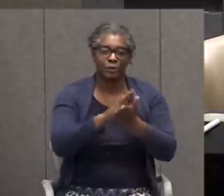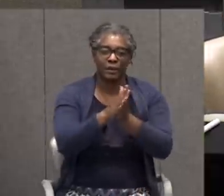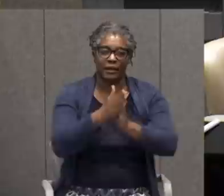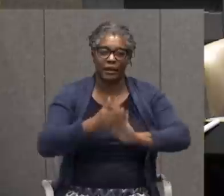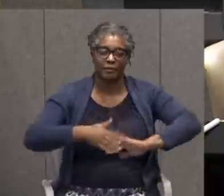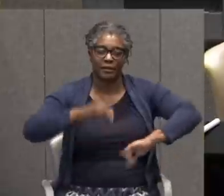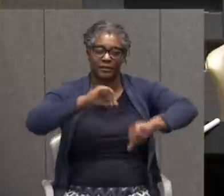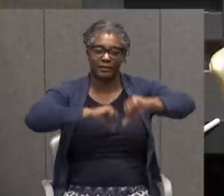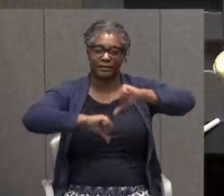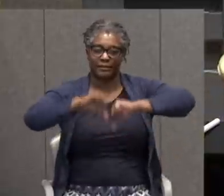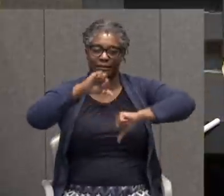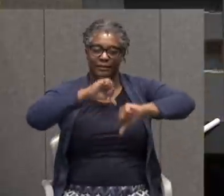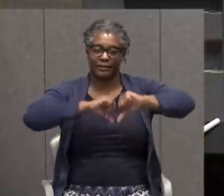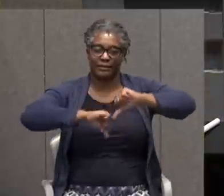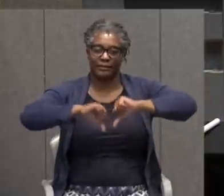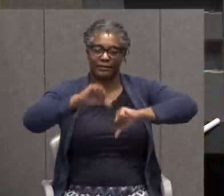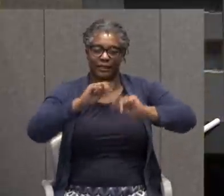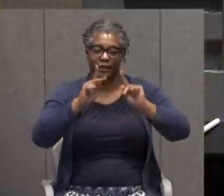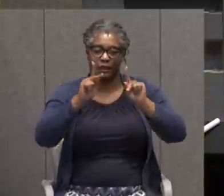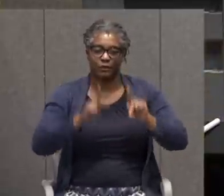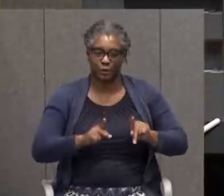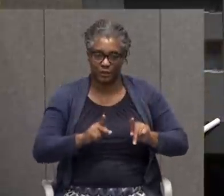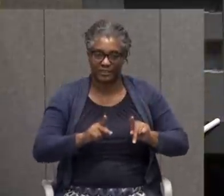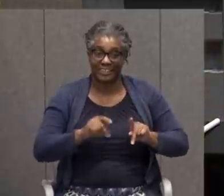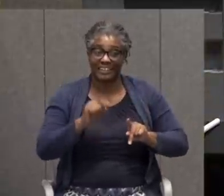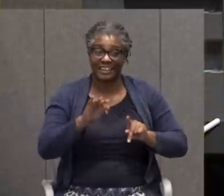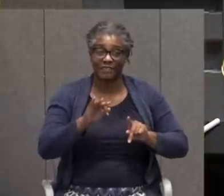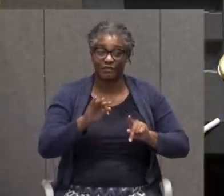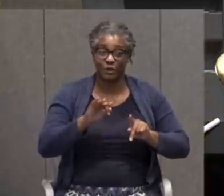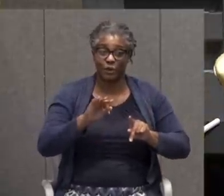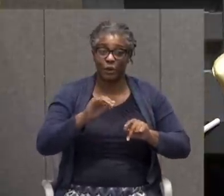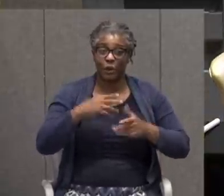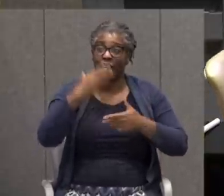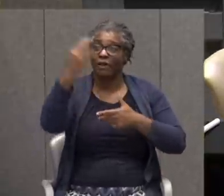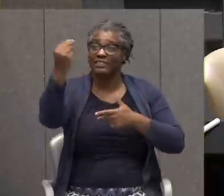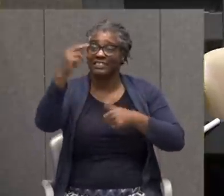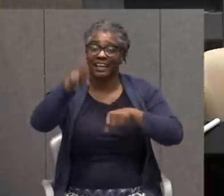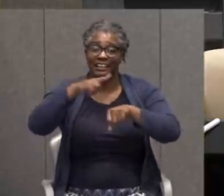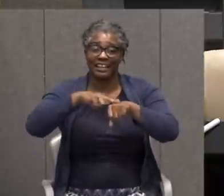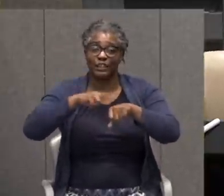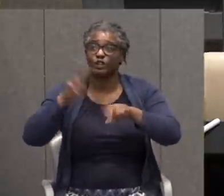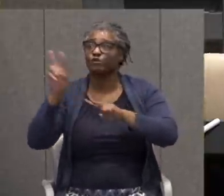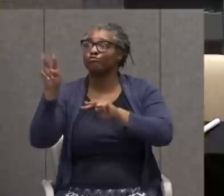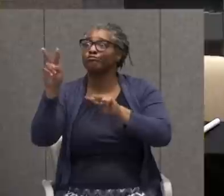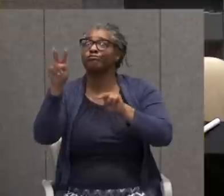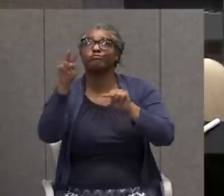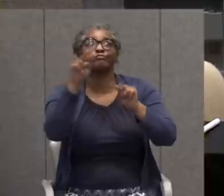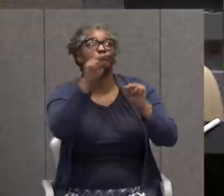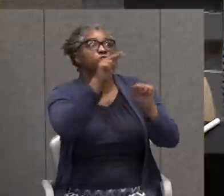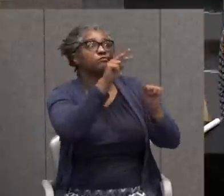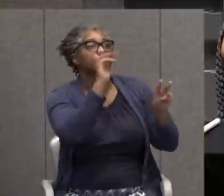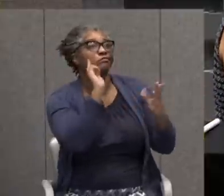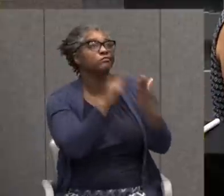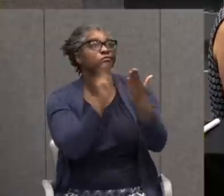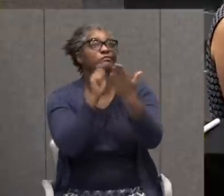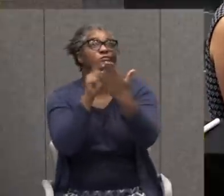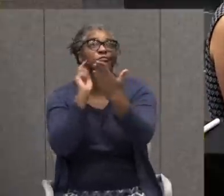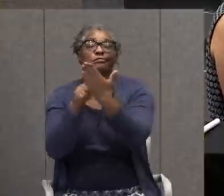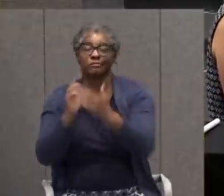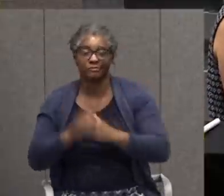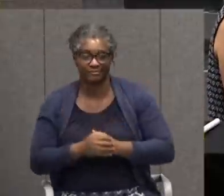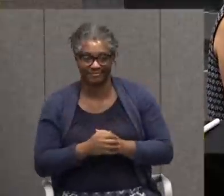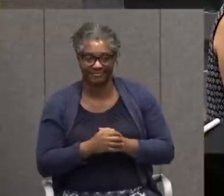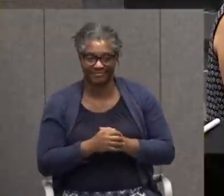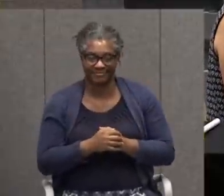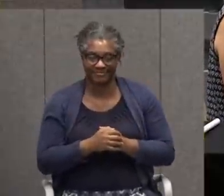nature going through things and looking. So you had a lot of information given to